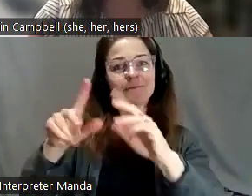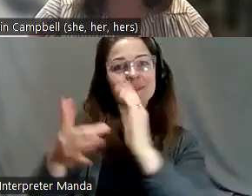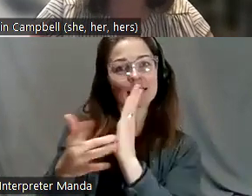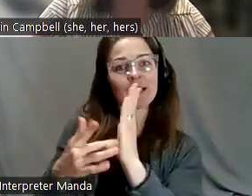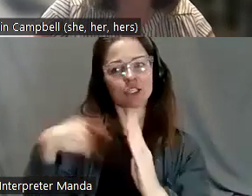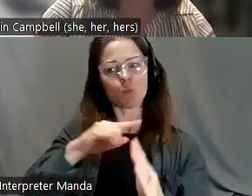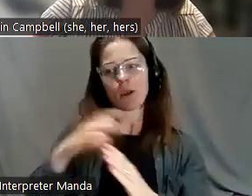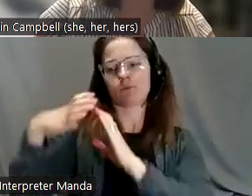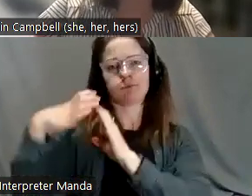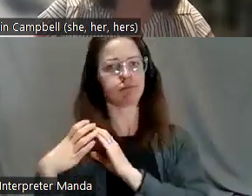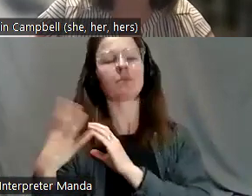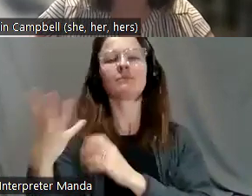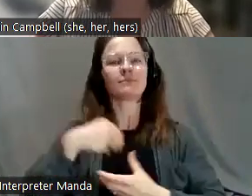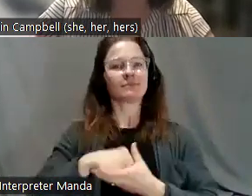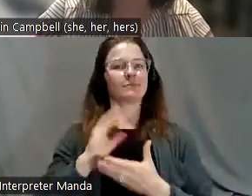function.